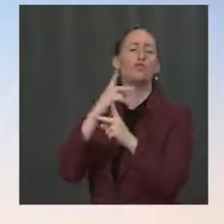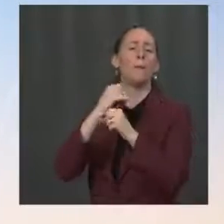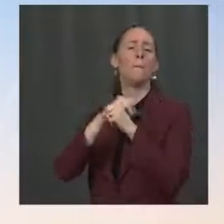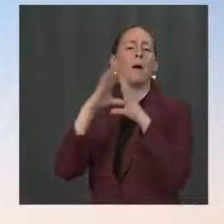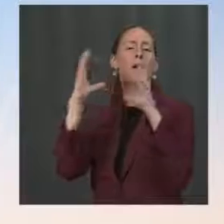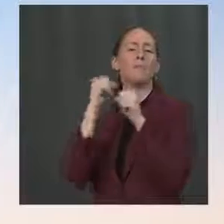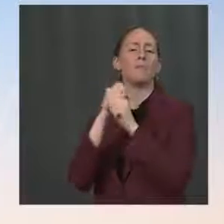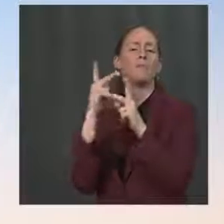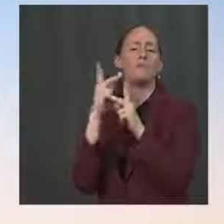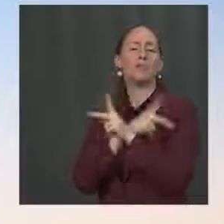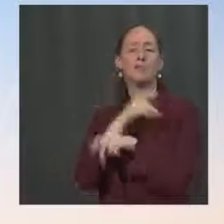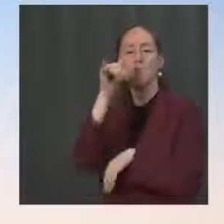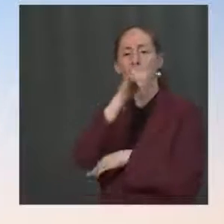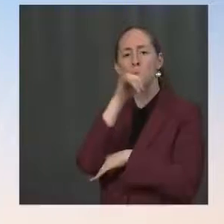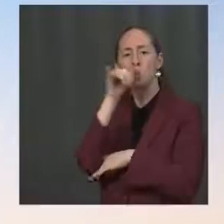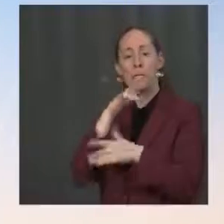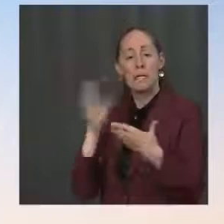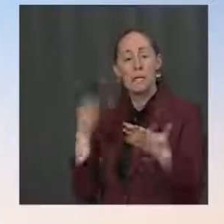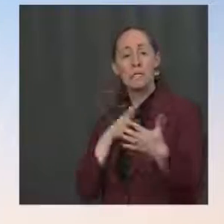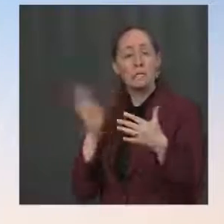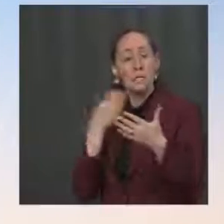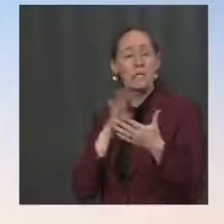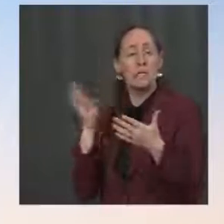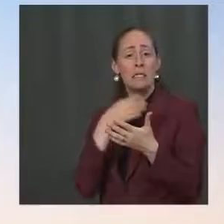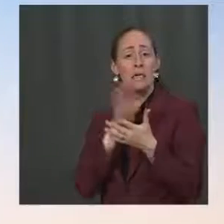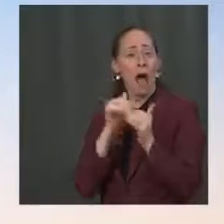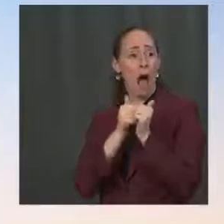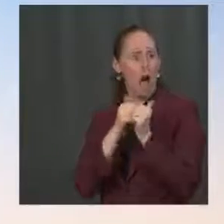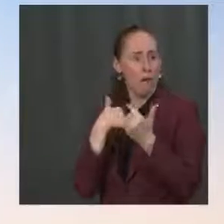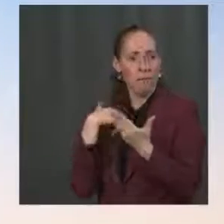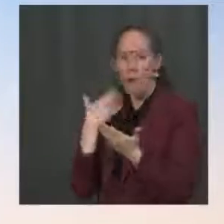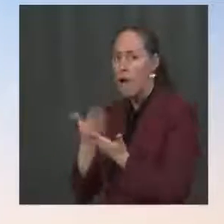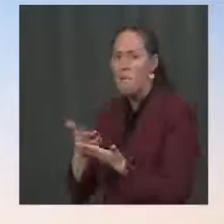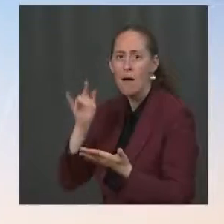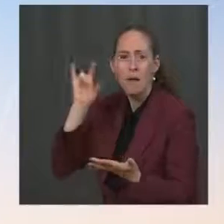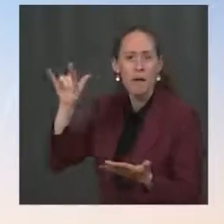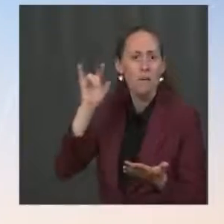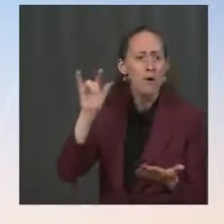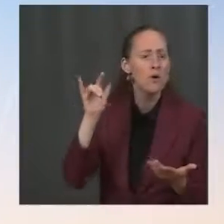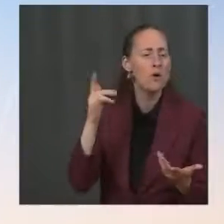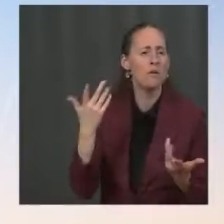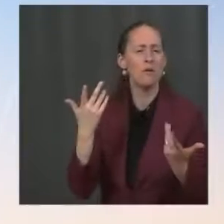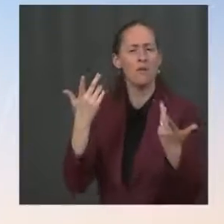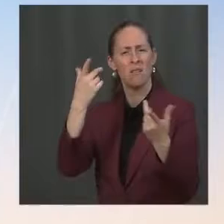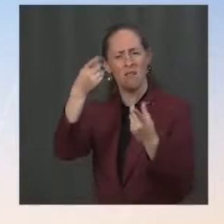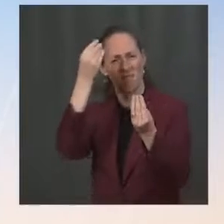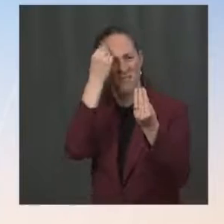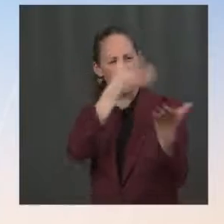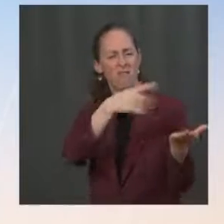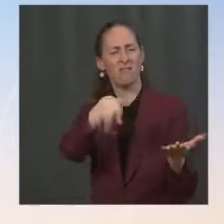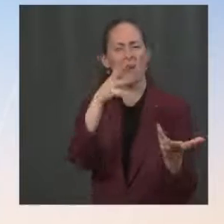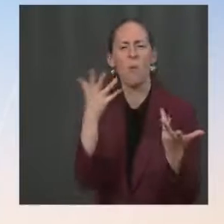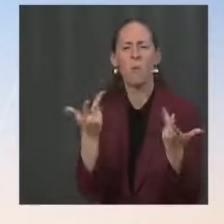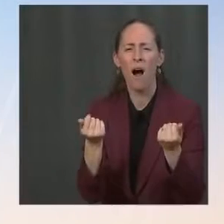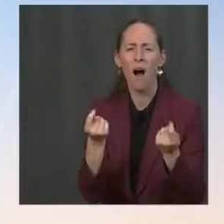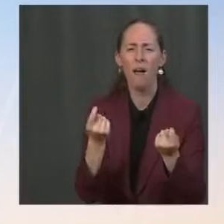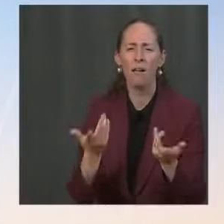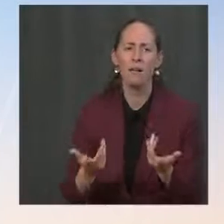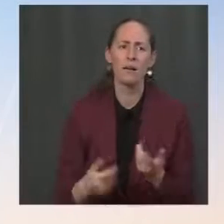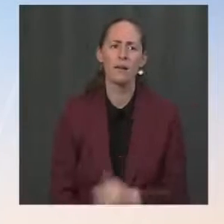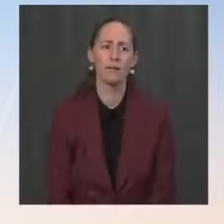of fear and confusion as to how they can possibly get out? What do you say to them? We are also in touch with many of